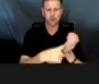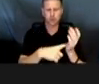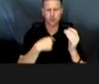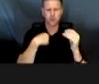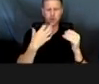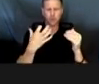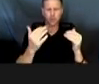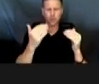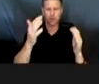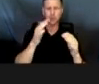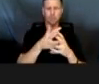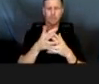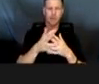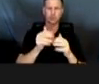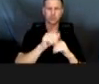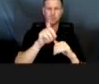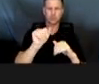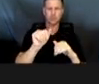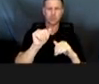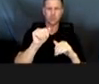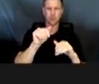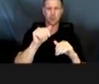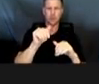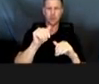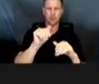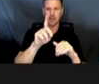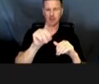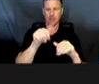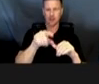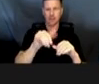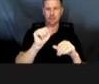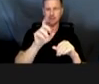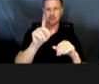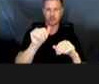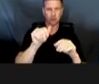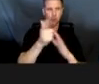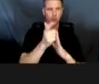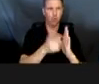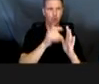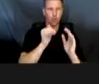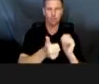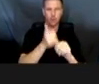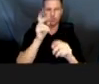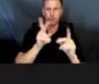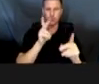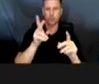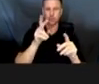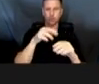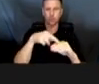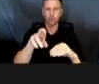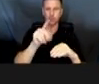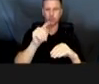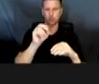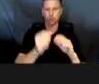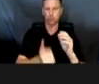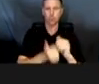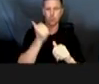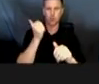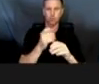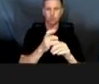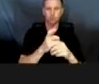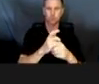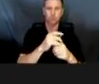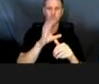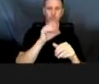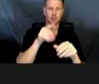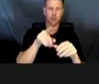raise the Americans with Disabilities Act, because this is the disability law that most people tend to refer to the most. And